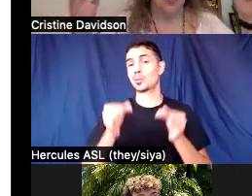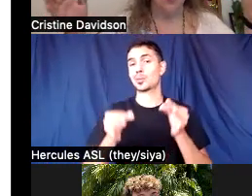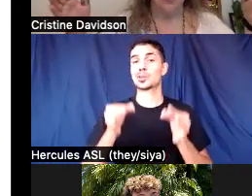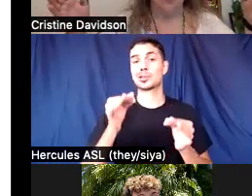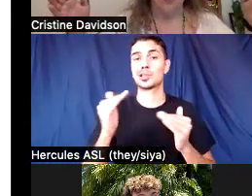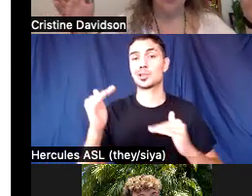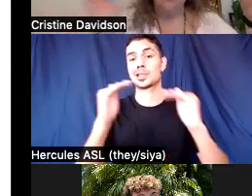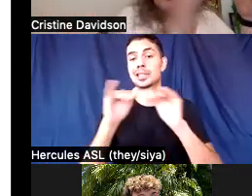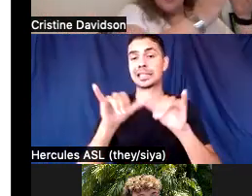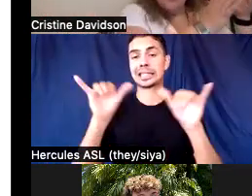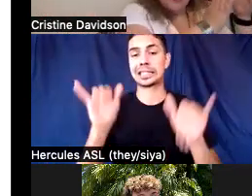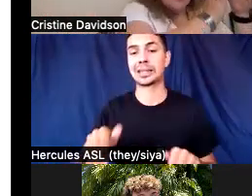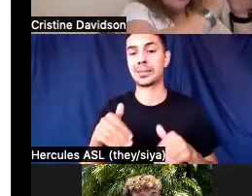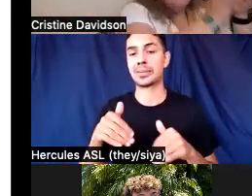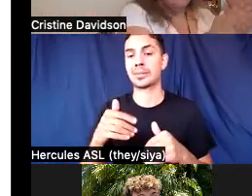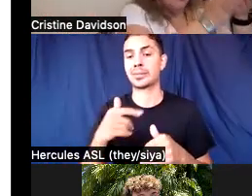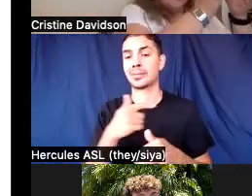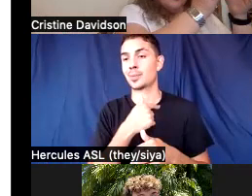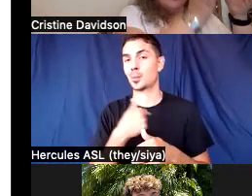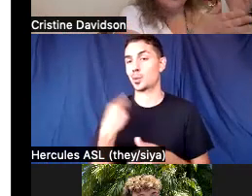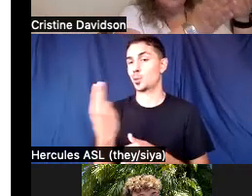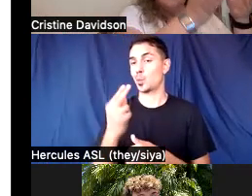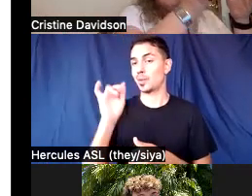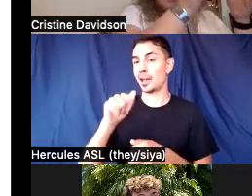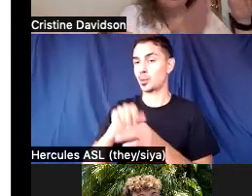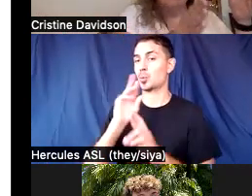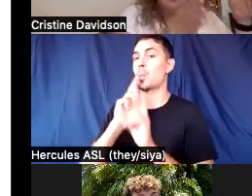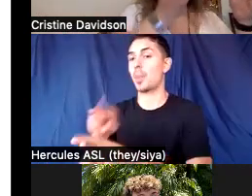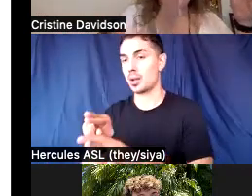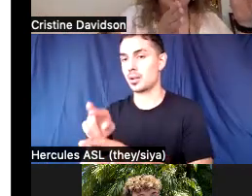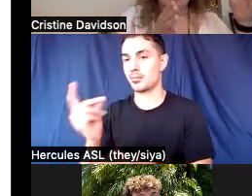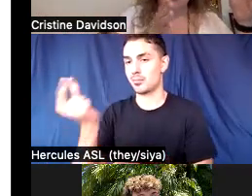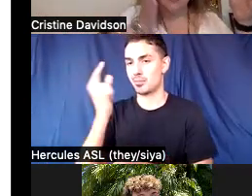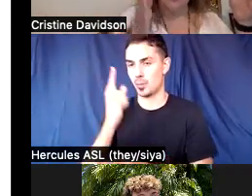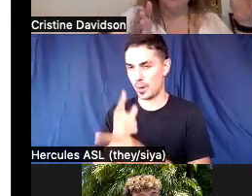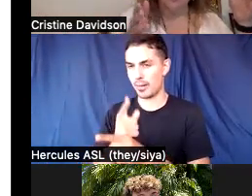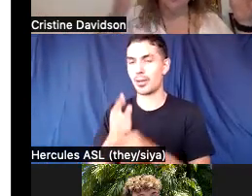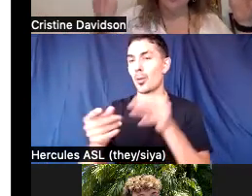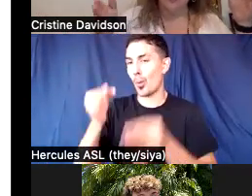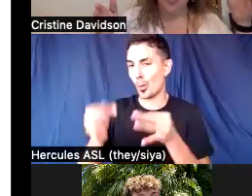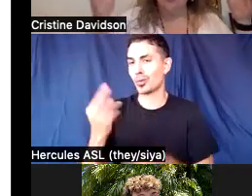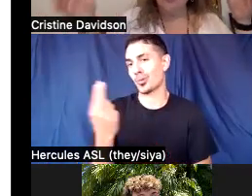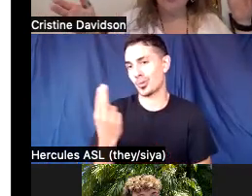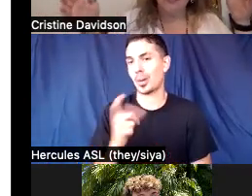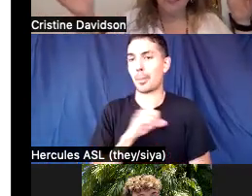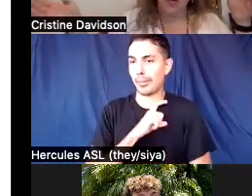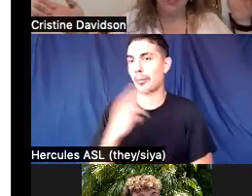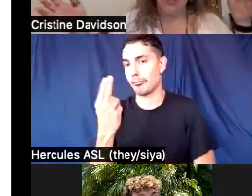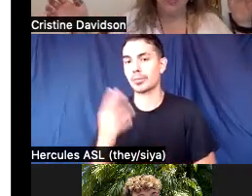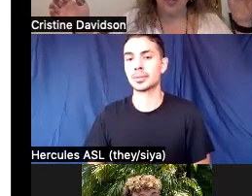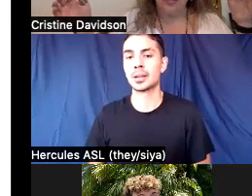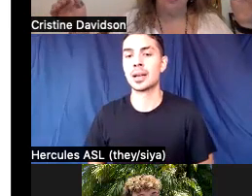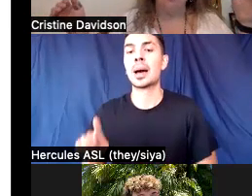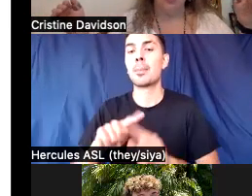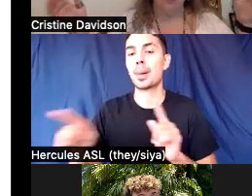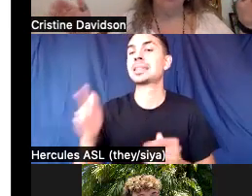things, on that continuum, there's going to be certain acts of violence that are attached with a certain law, right? Or